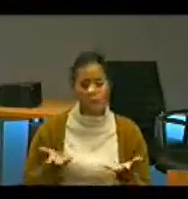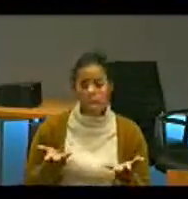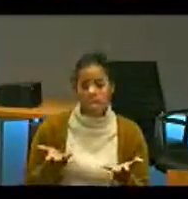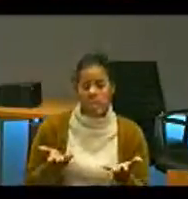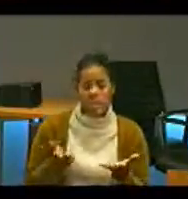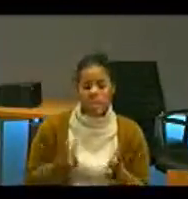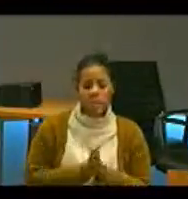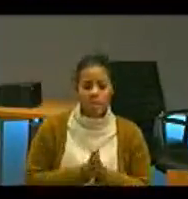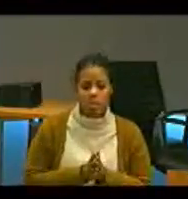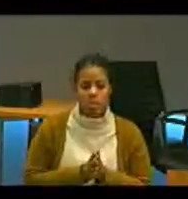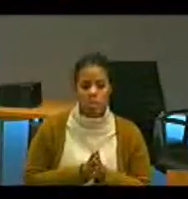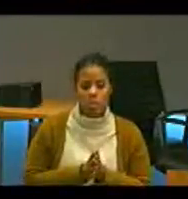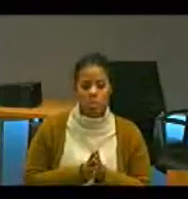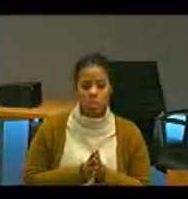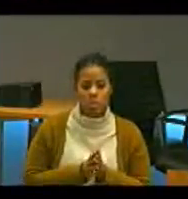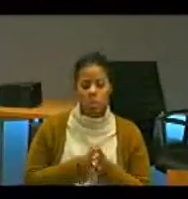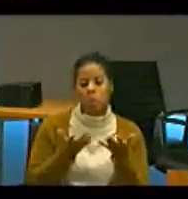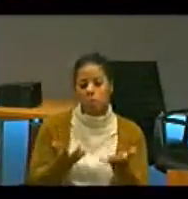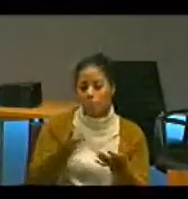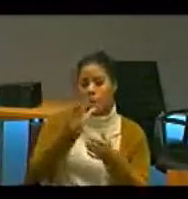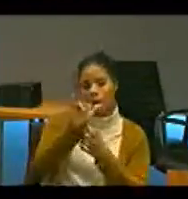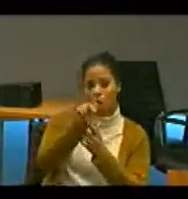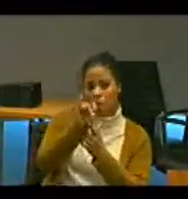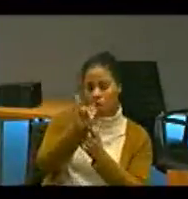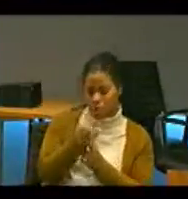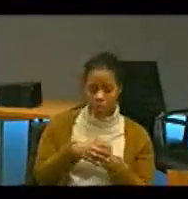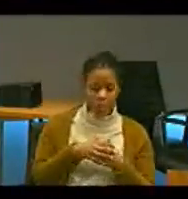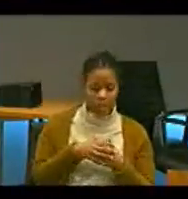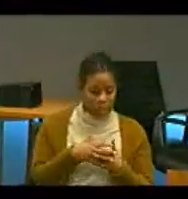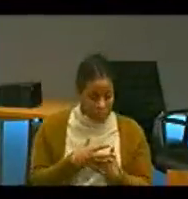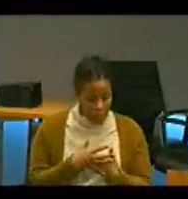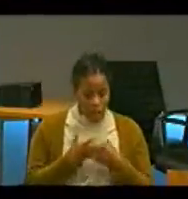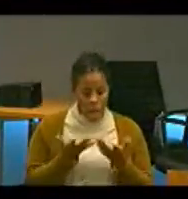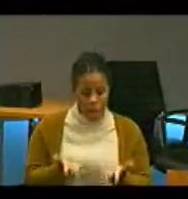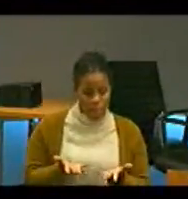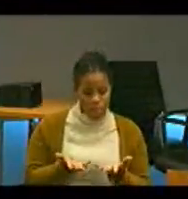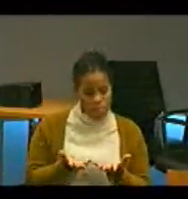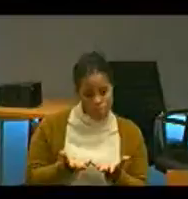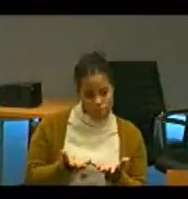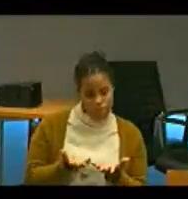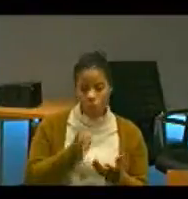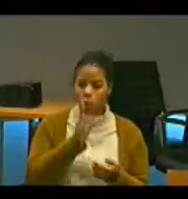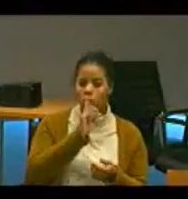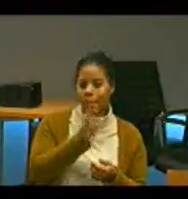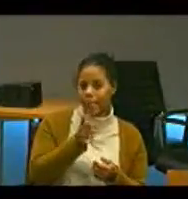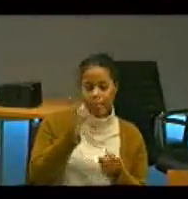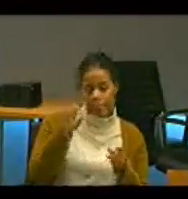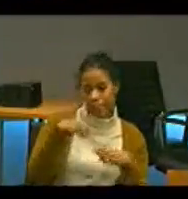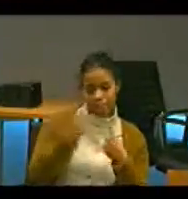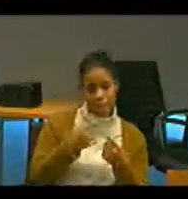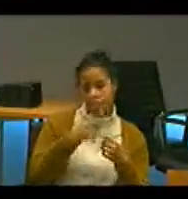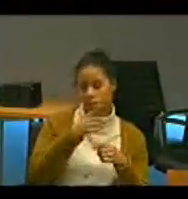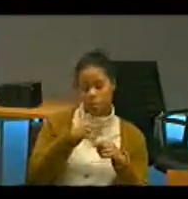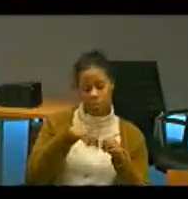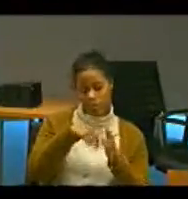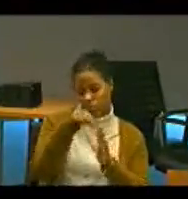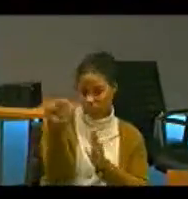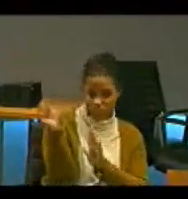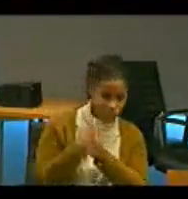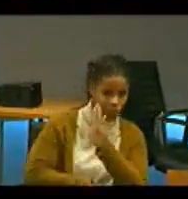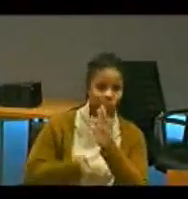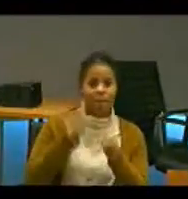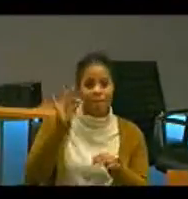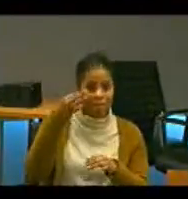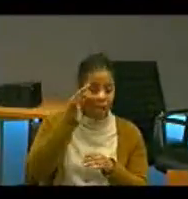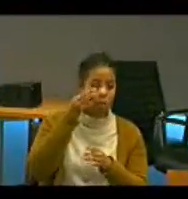Commissioner Yaki, I think we'll just say that there have been really extensive federal grants and resources